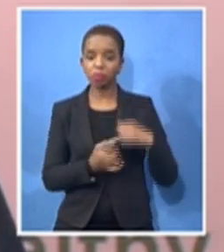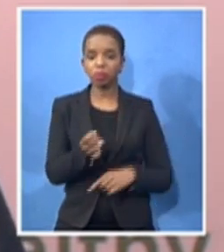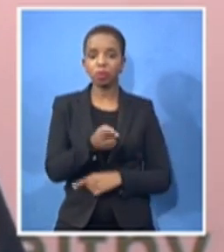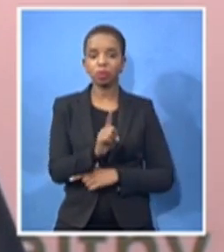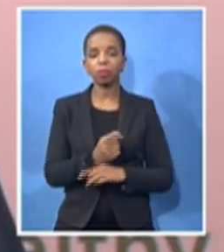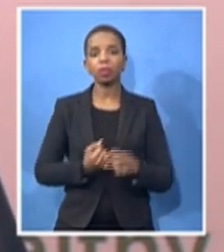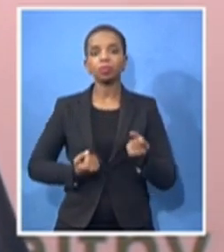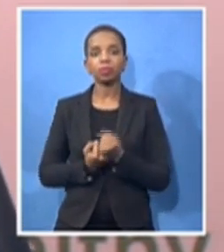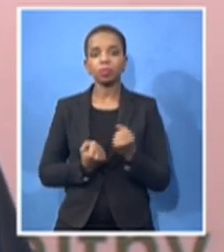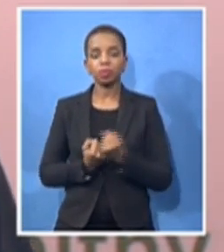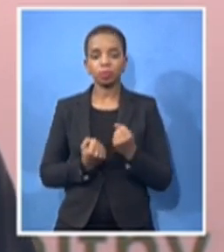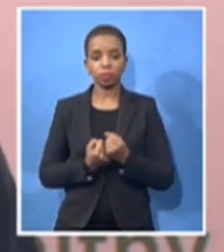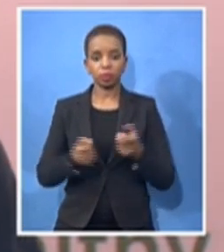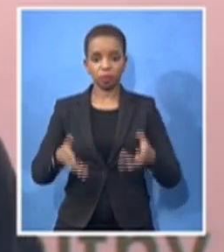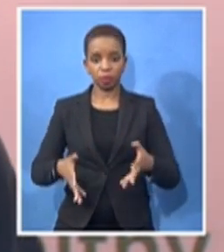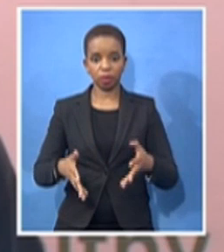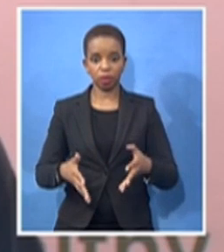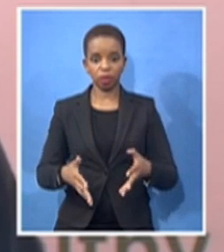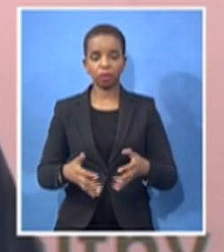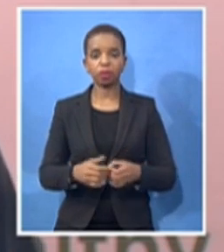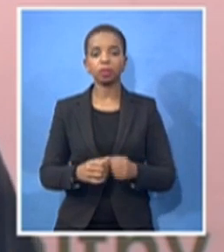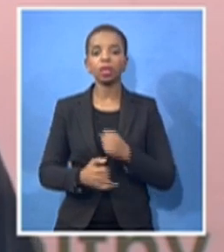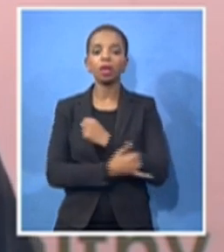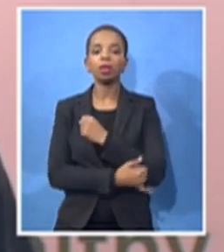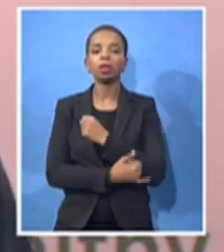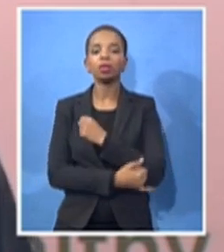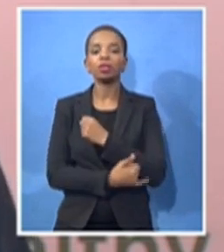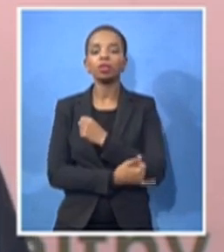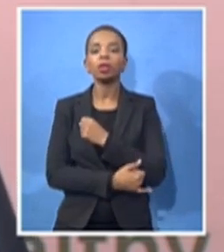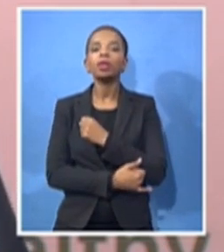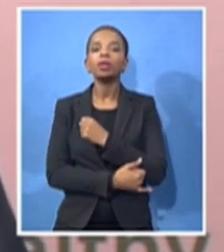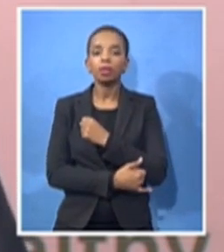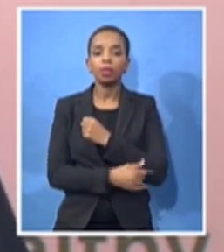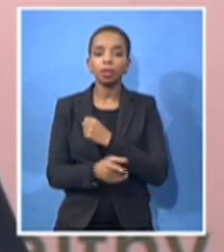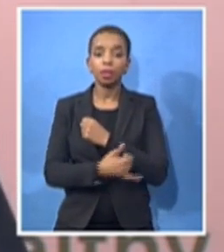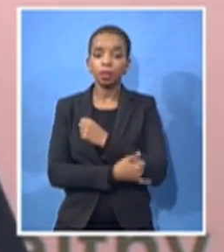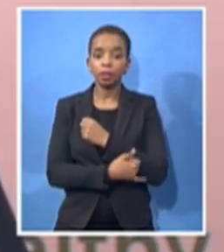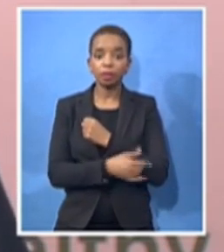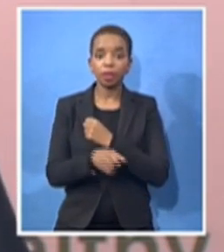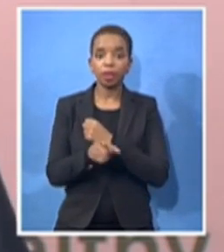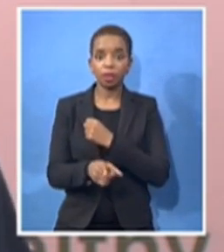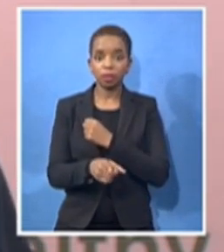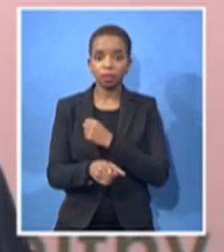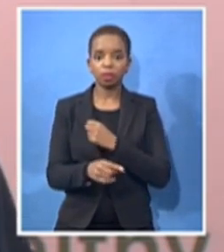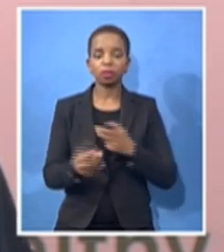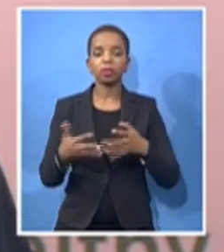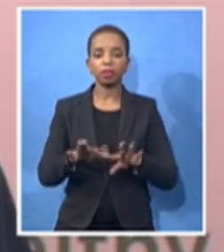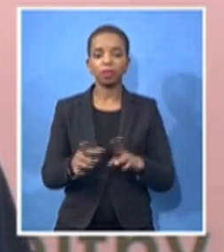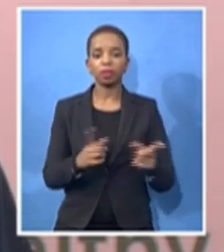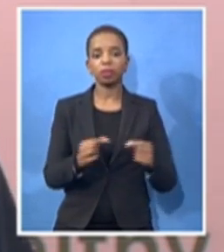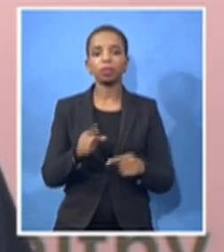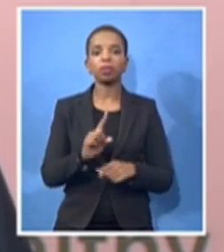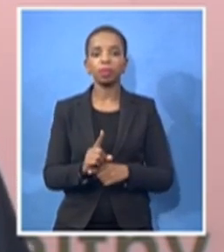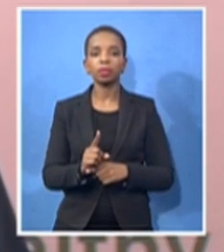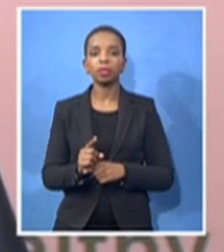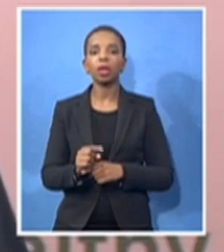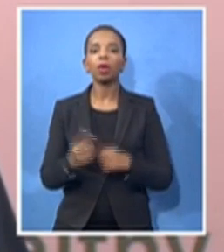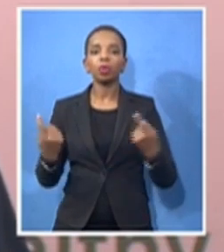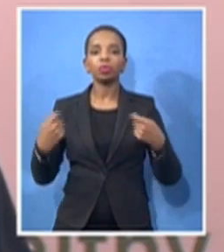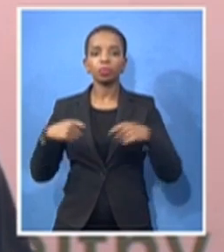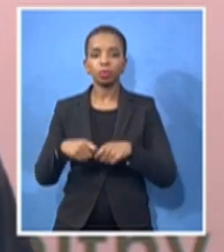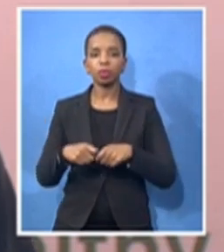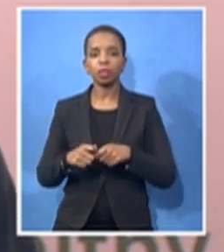also has contributed to your upbringing. Our colleague MEC for Health,